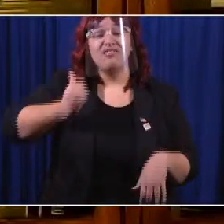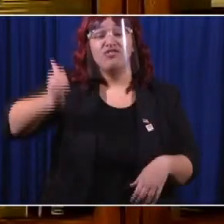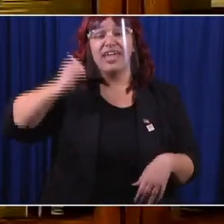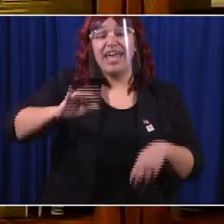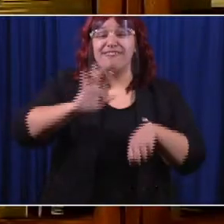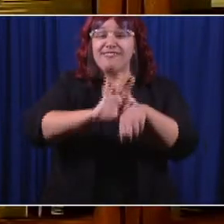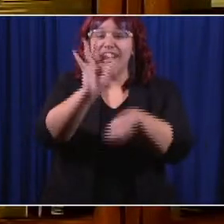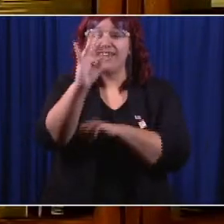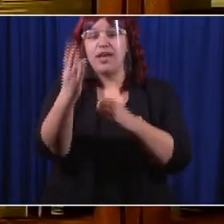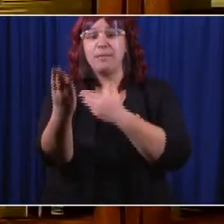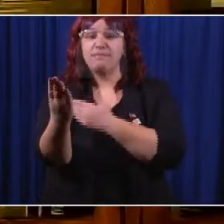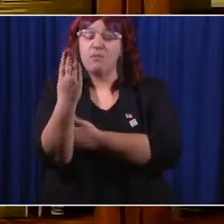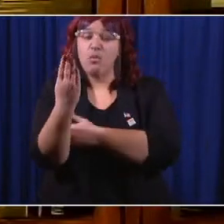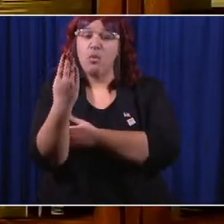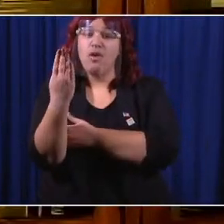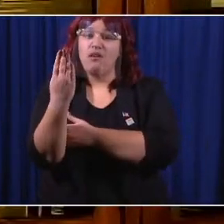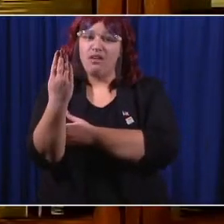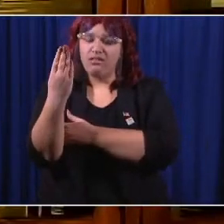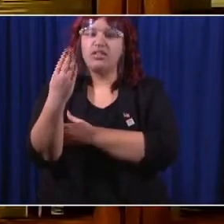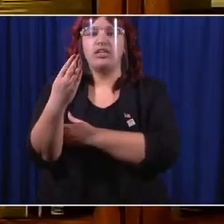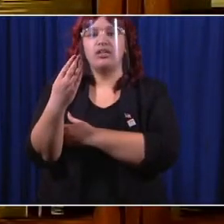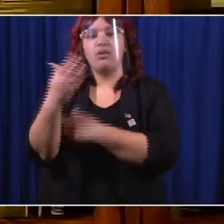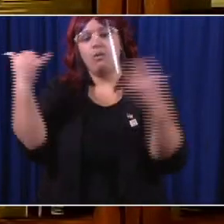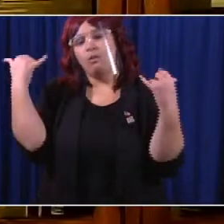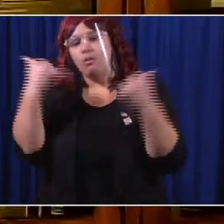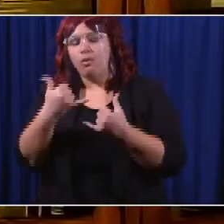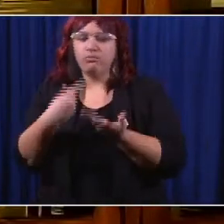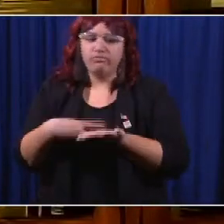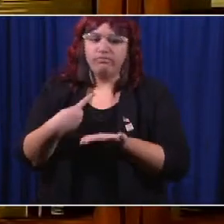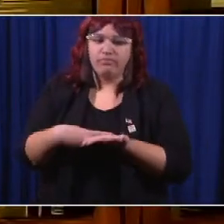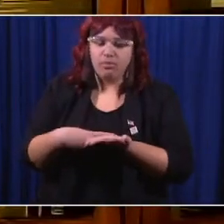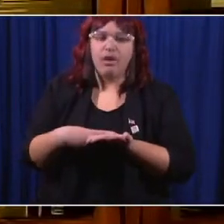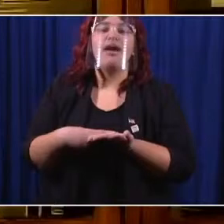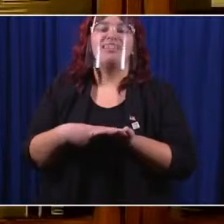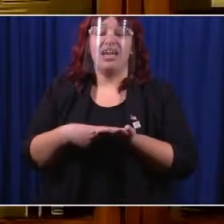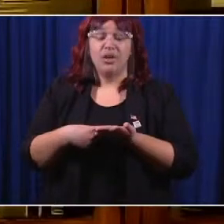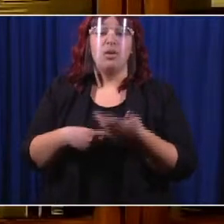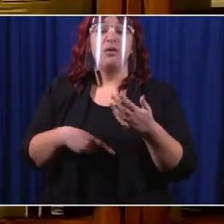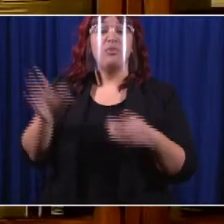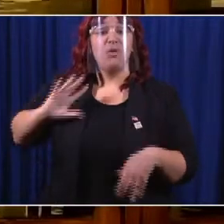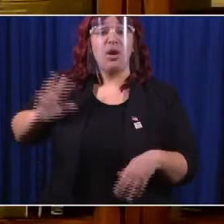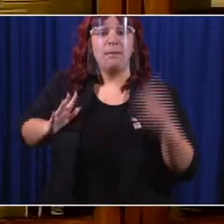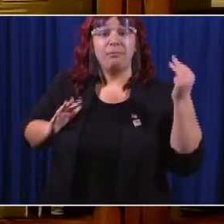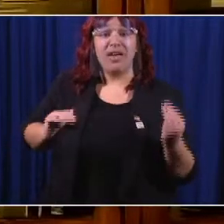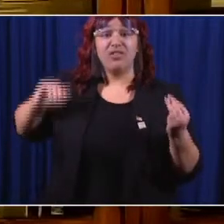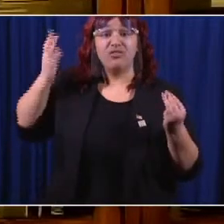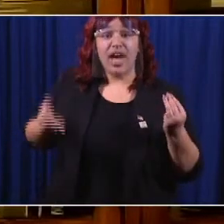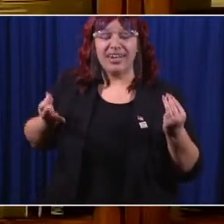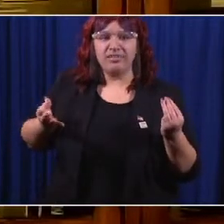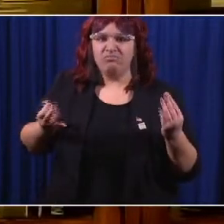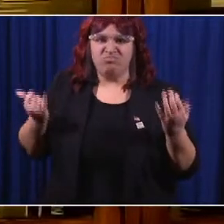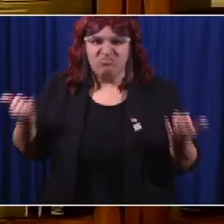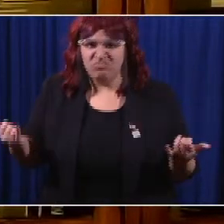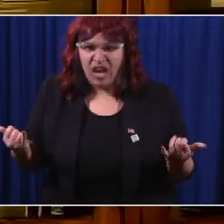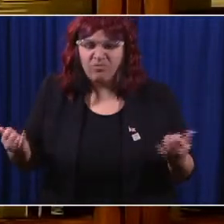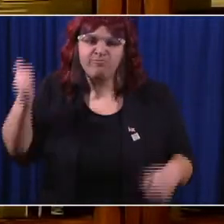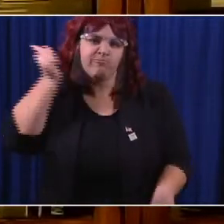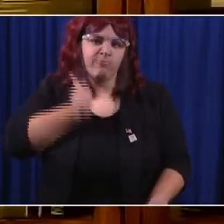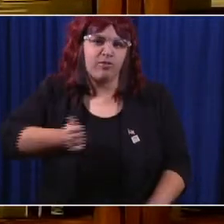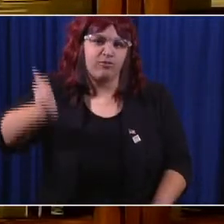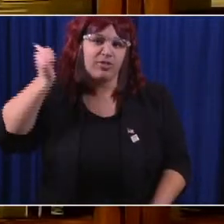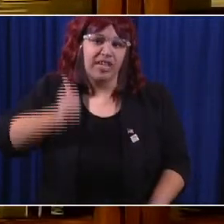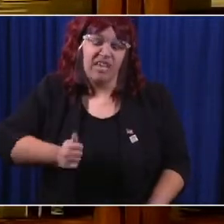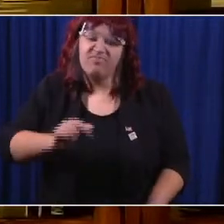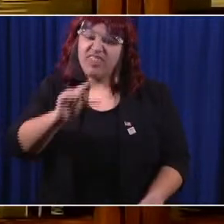We've moved from Monday, Wednesday, Friday to then Monday through Friday. Now we're doing them 7 days a week, including Thanksgiving Day, as my hospital